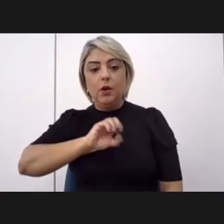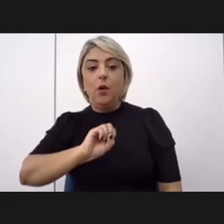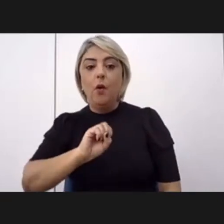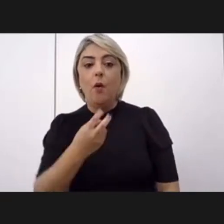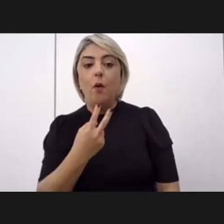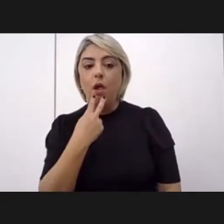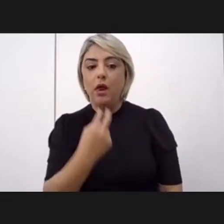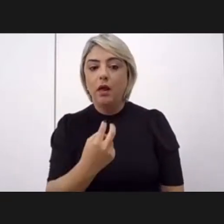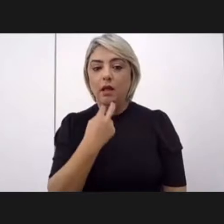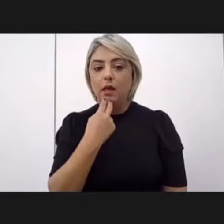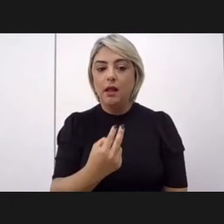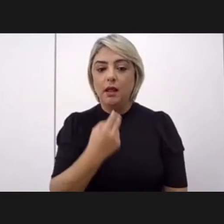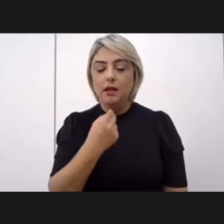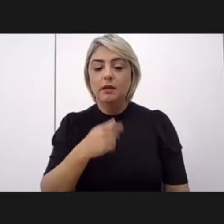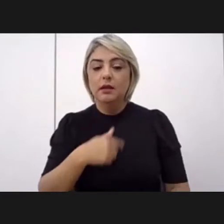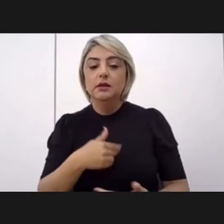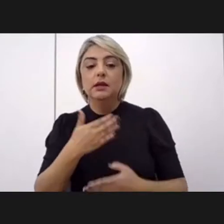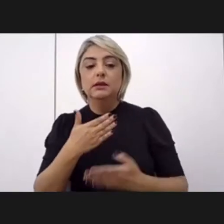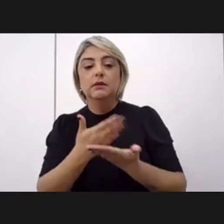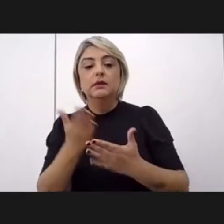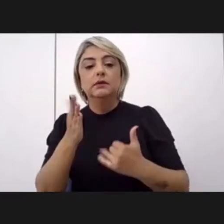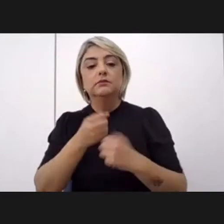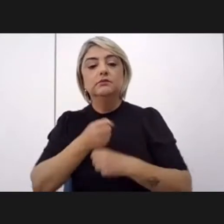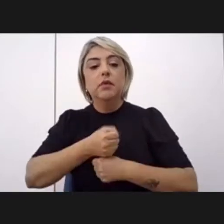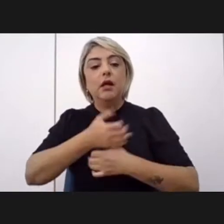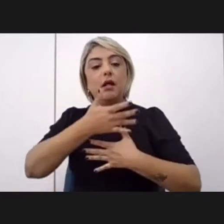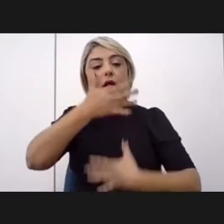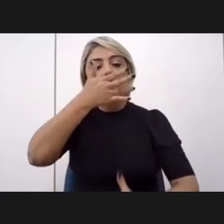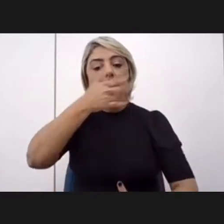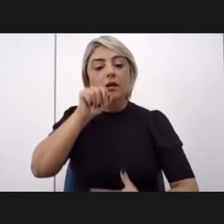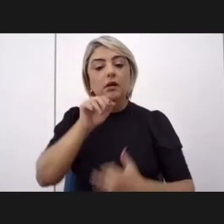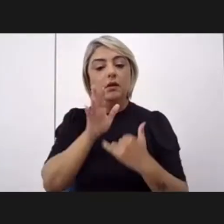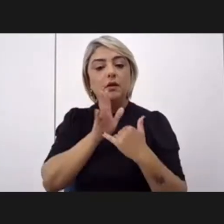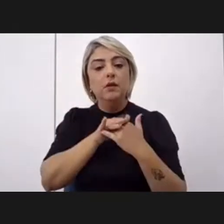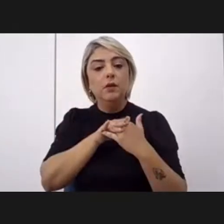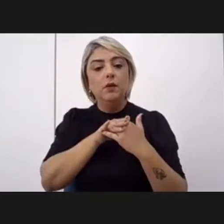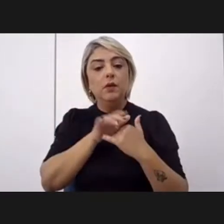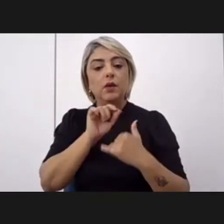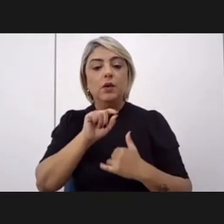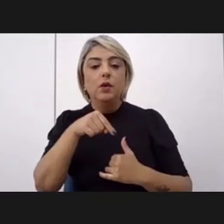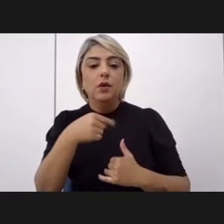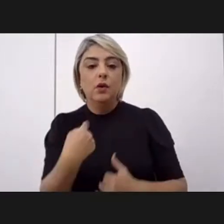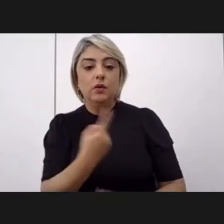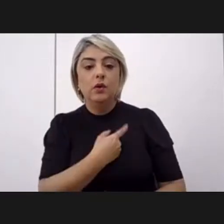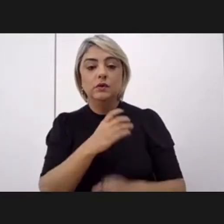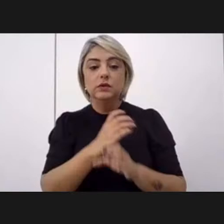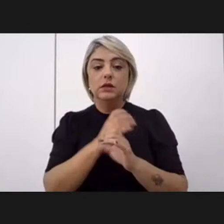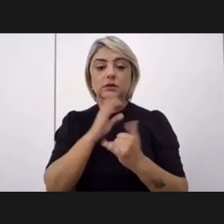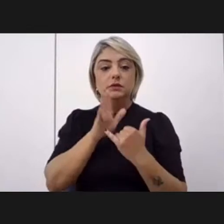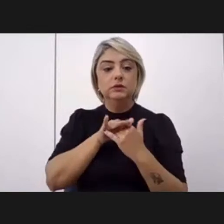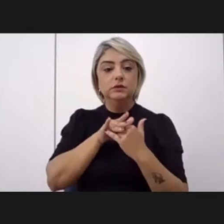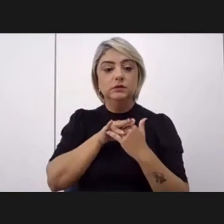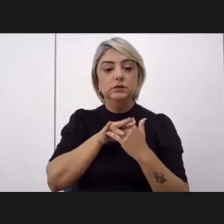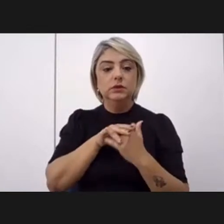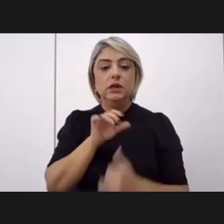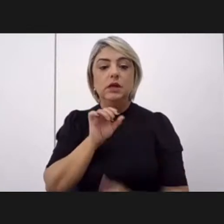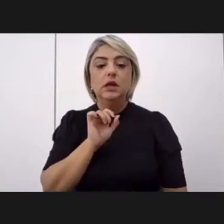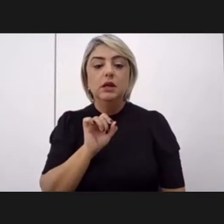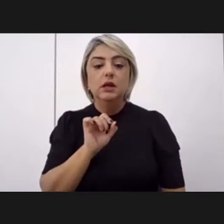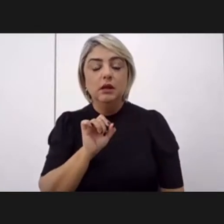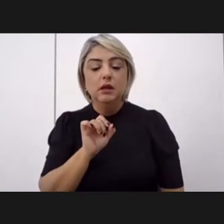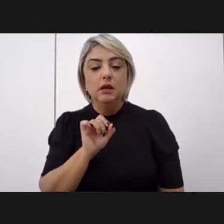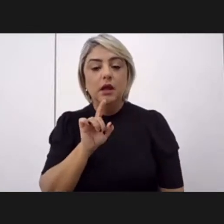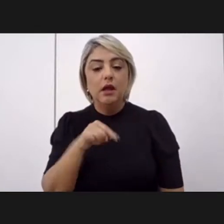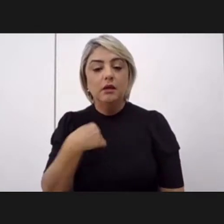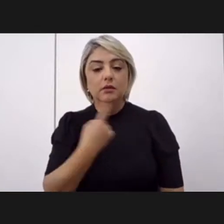the chat here on Zoom or on our YouTube channel. We are going to have the first